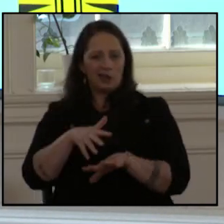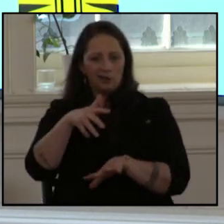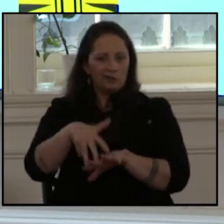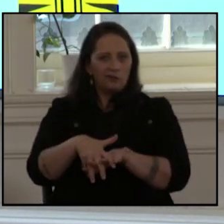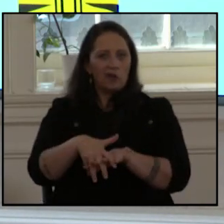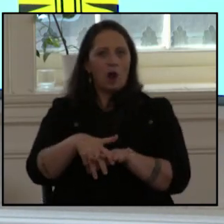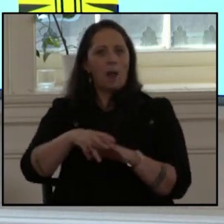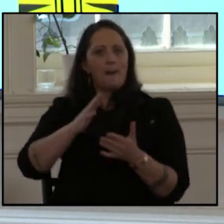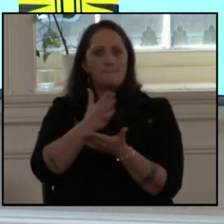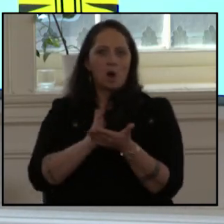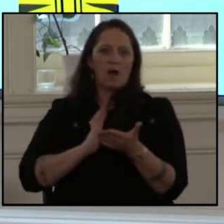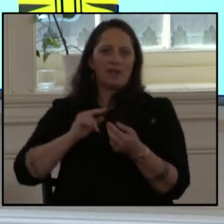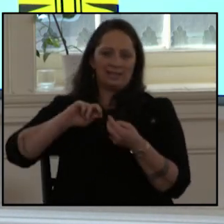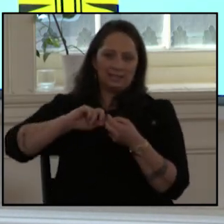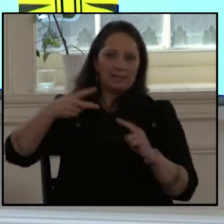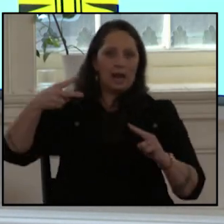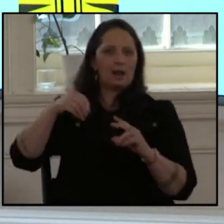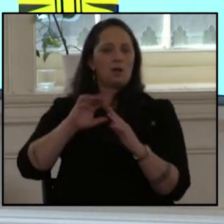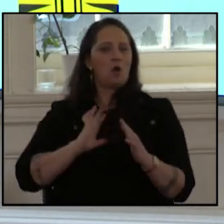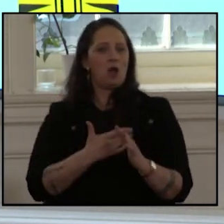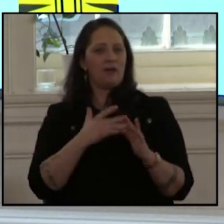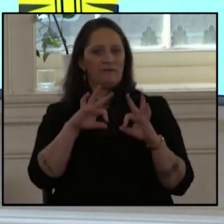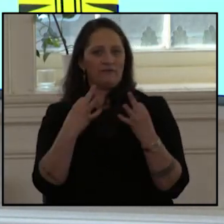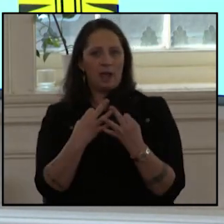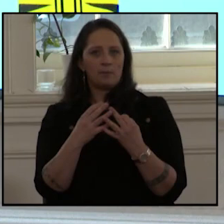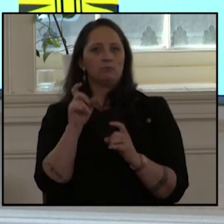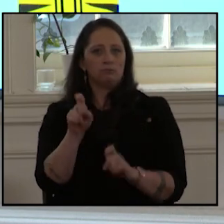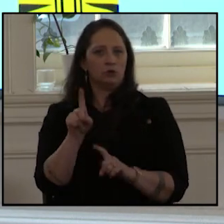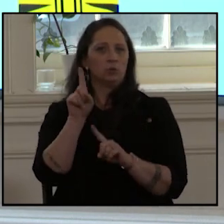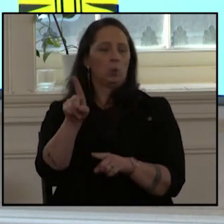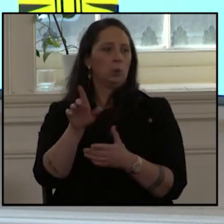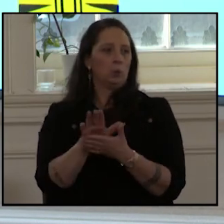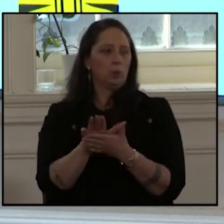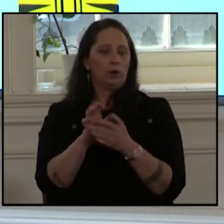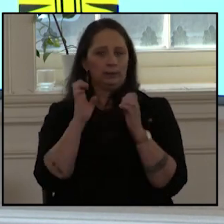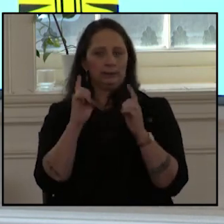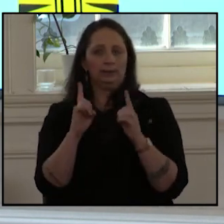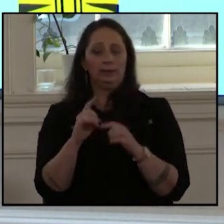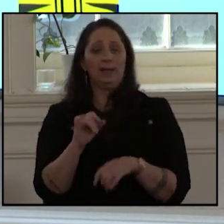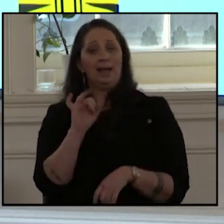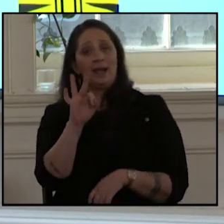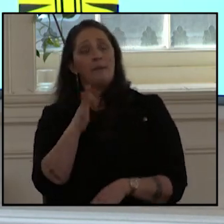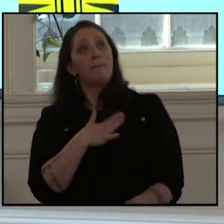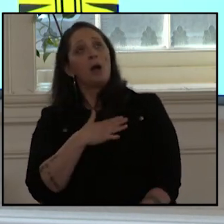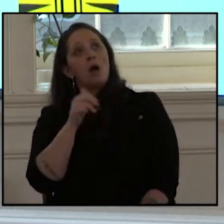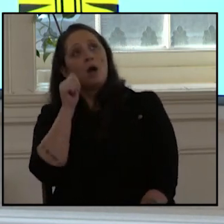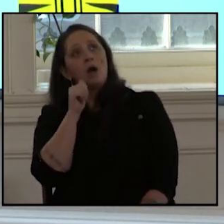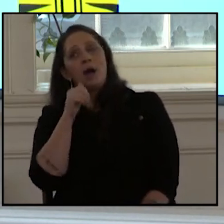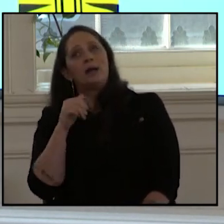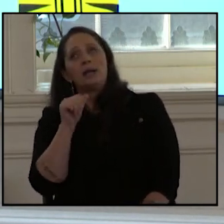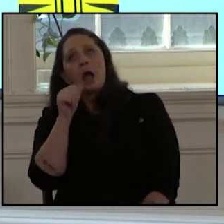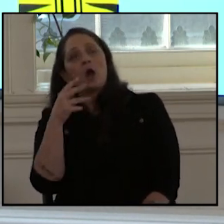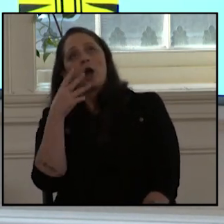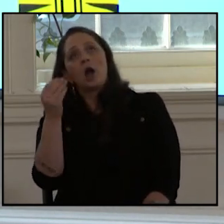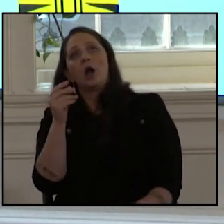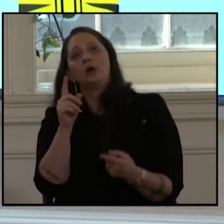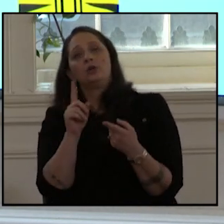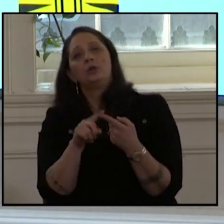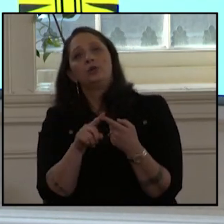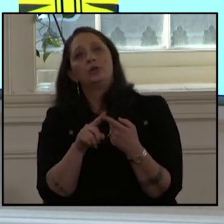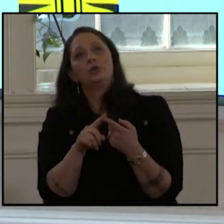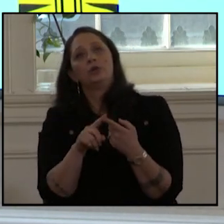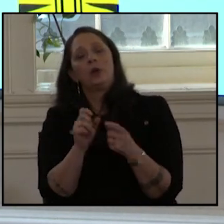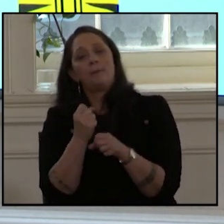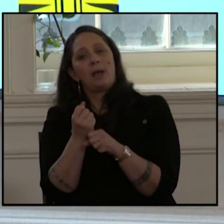DNA of the family. But if she hadn't, my aunt hadn't, you know, made